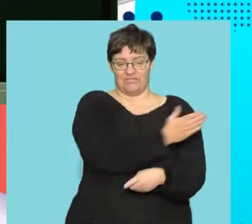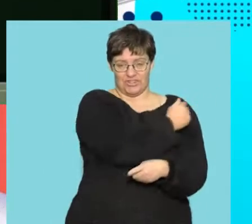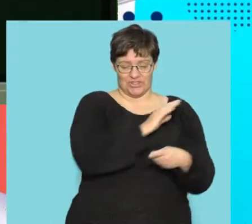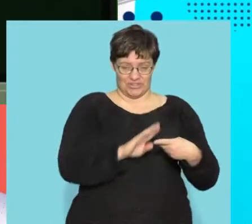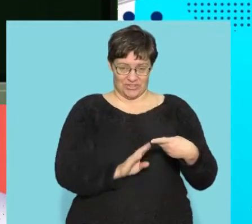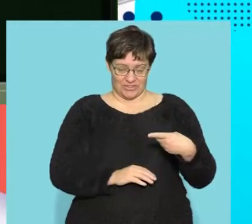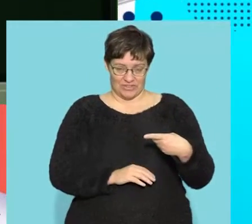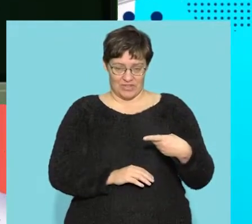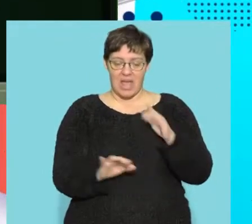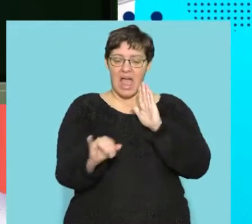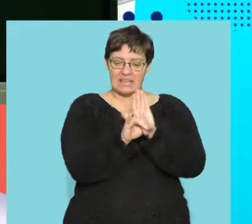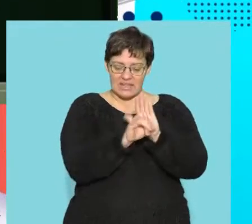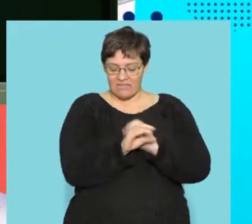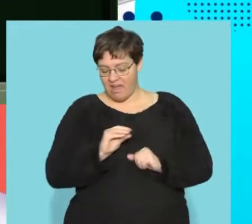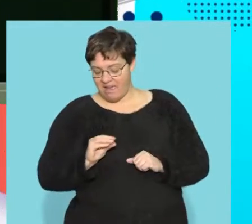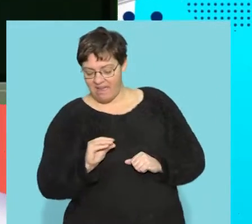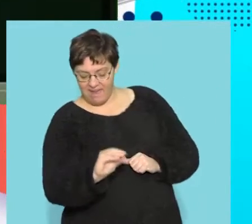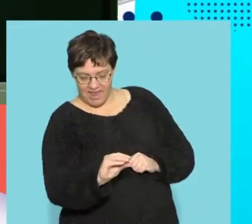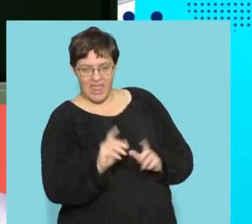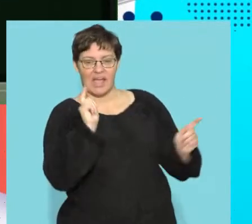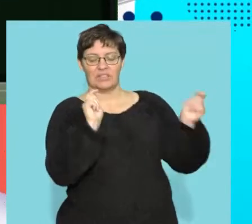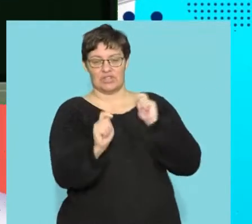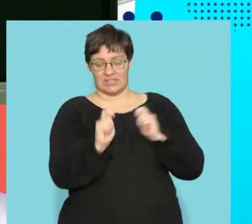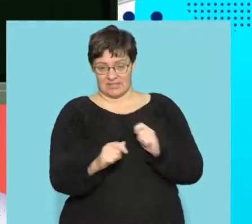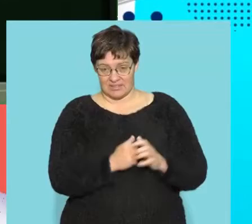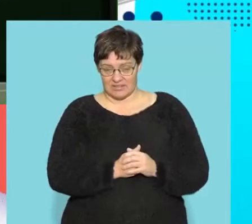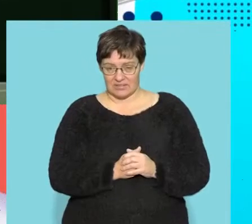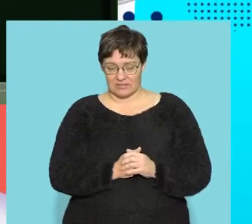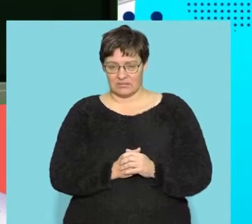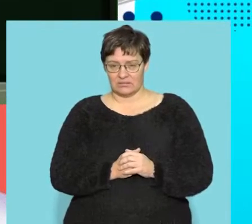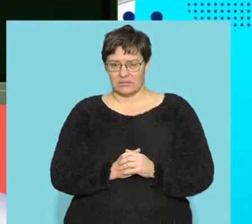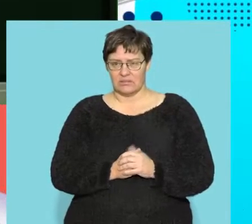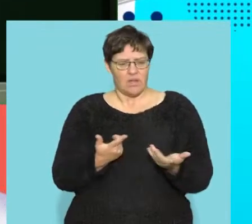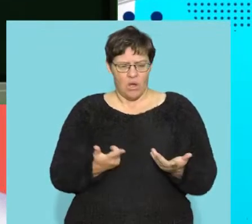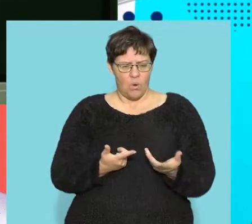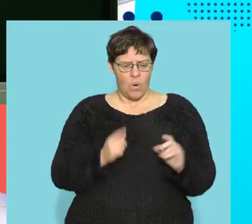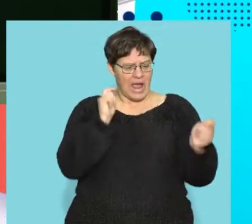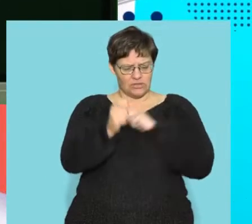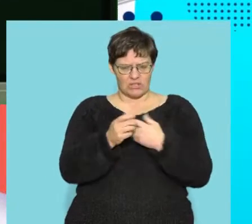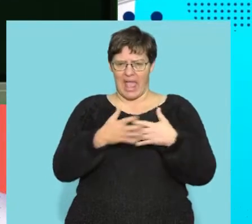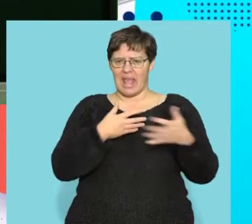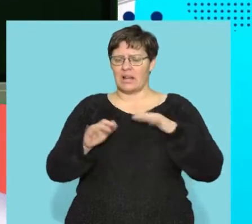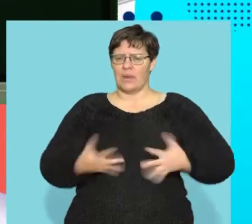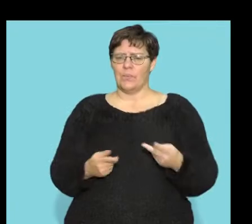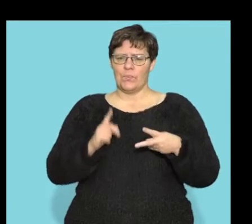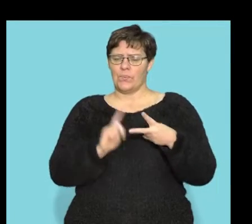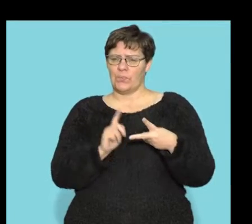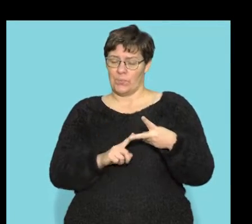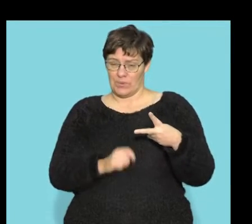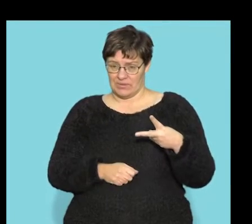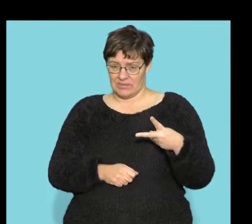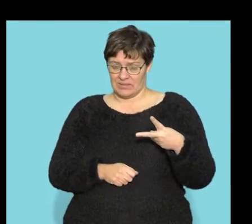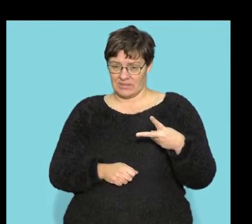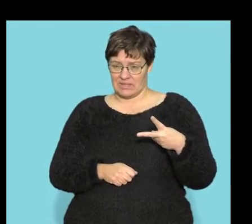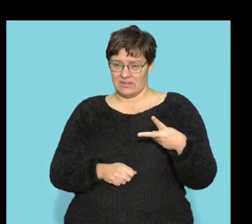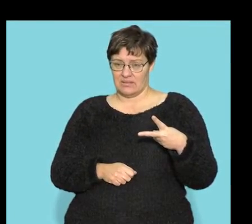step. You've identified the correct amount for your adjustment. Now, how do you deal with the adjustment? And this is where it